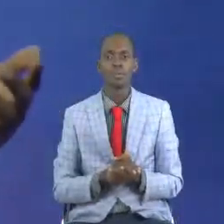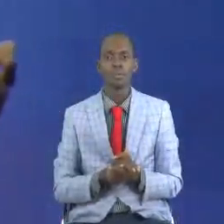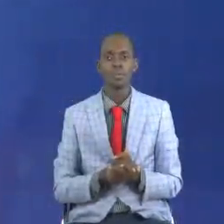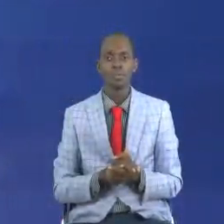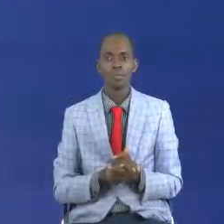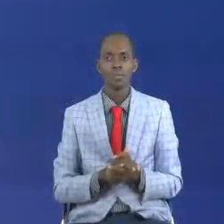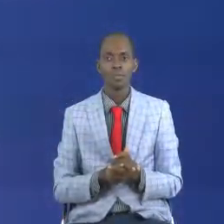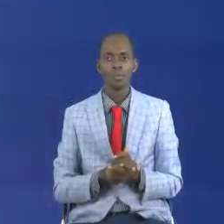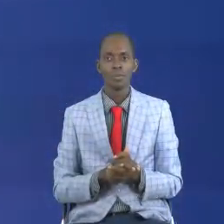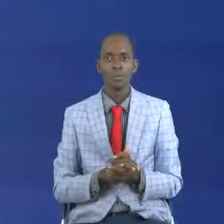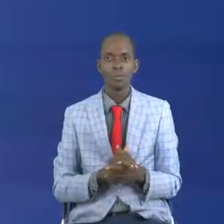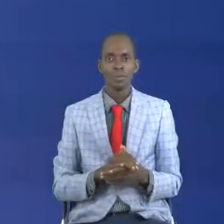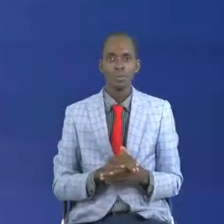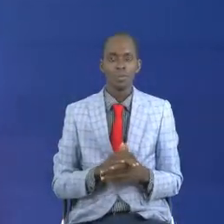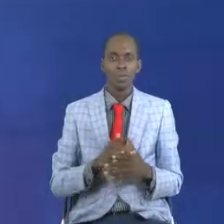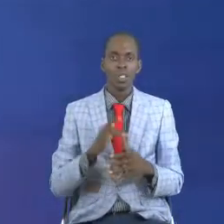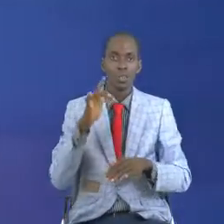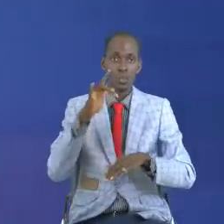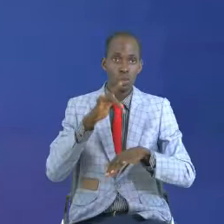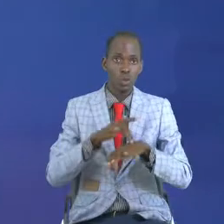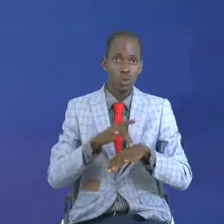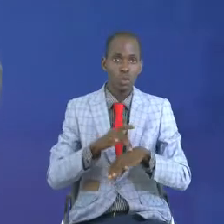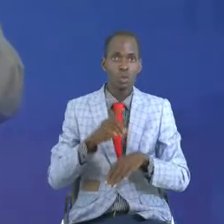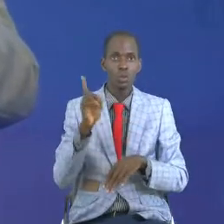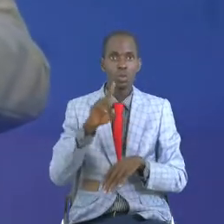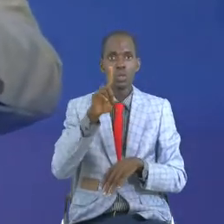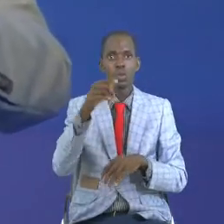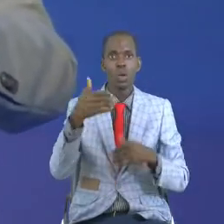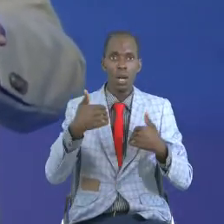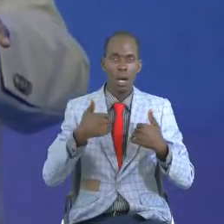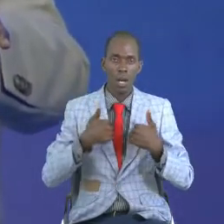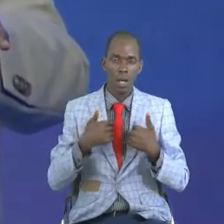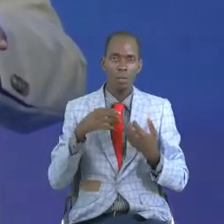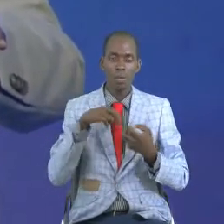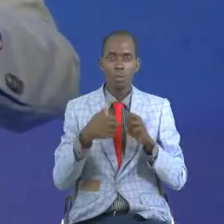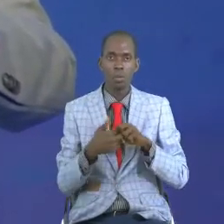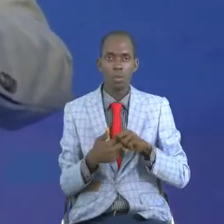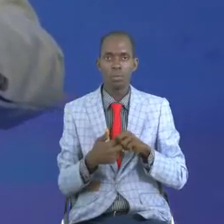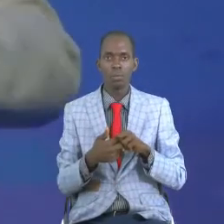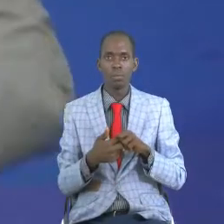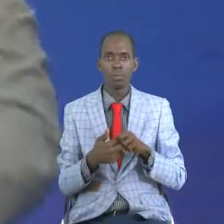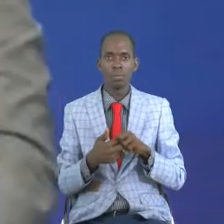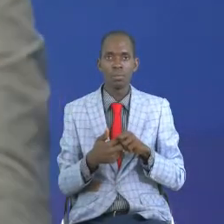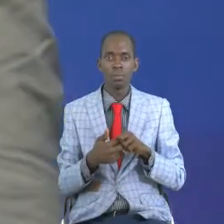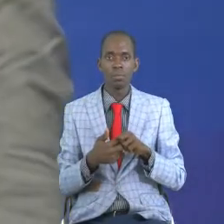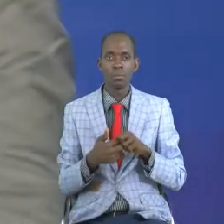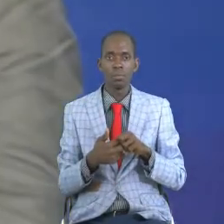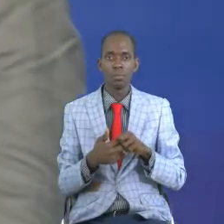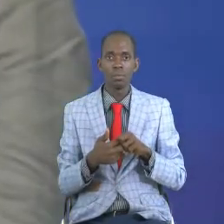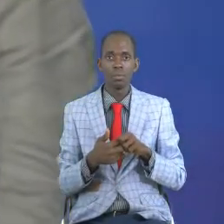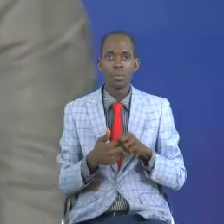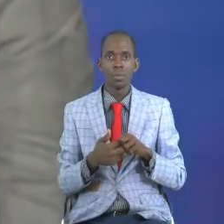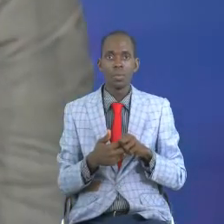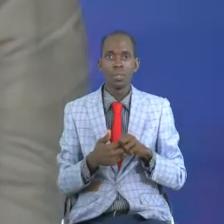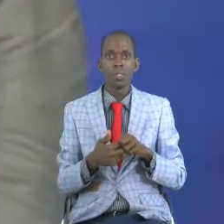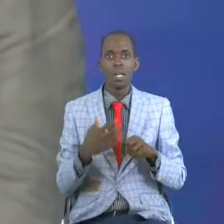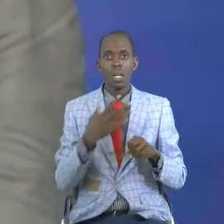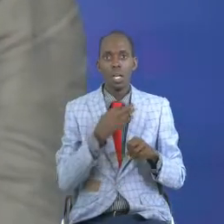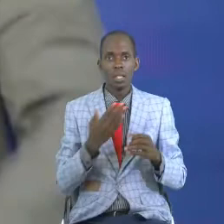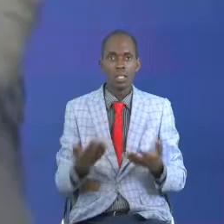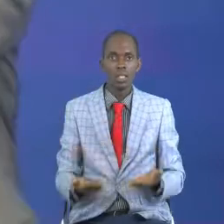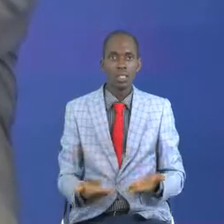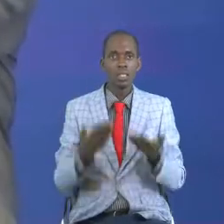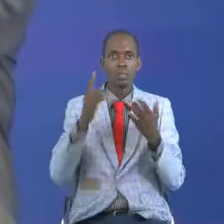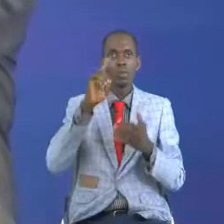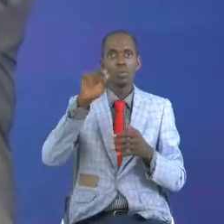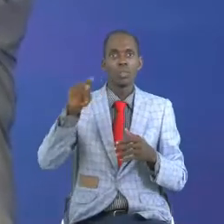leave your hands where you have the challenge of the problem and resolve the other hand